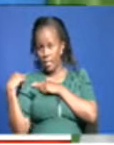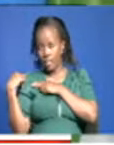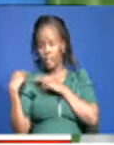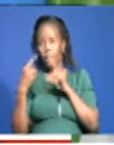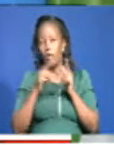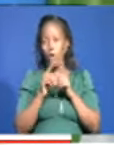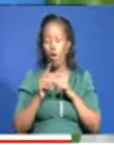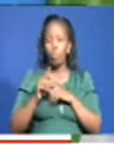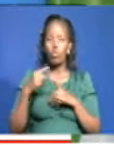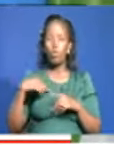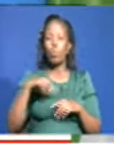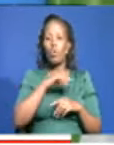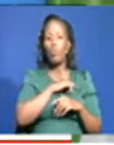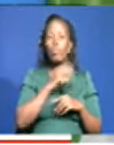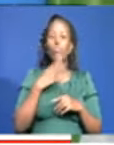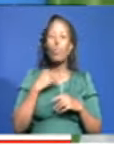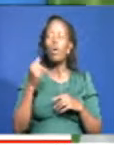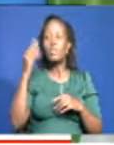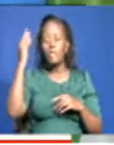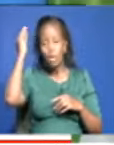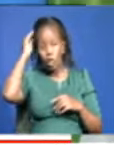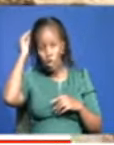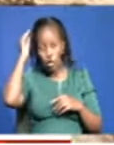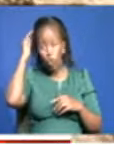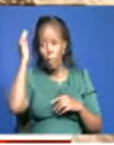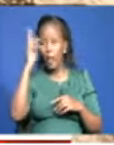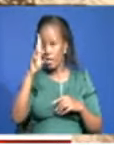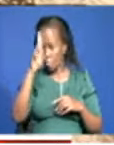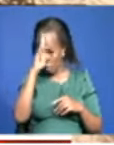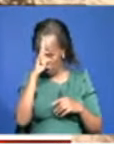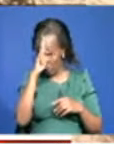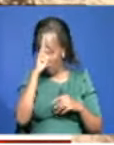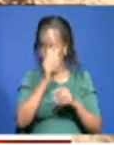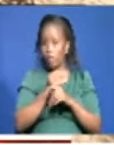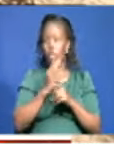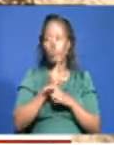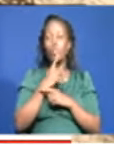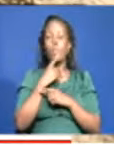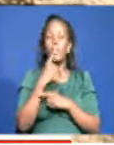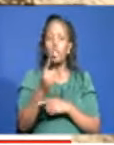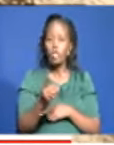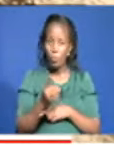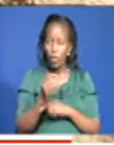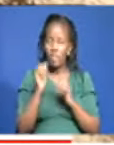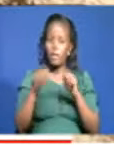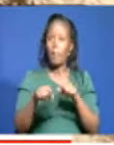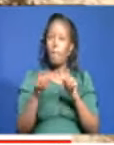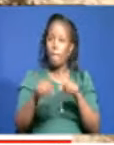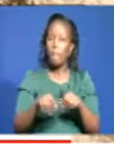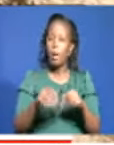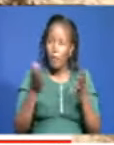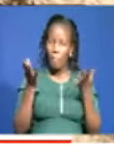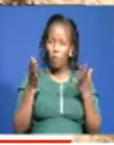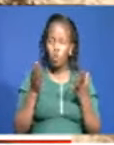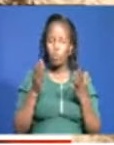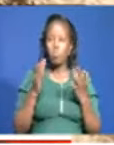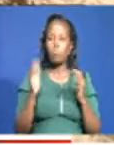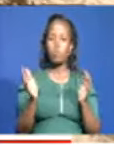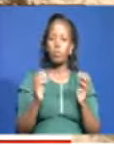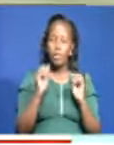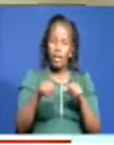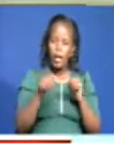We want the Somali police to reach a point where they can manage the internal security of this